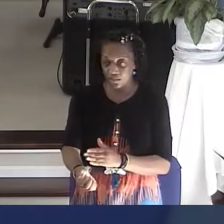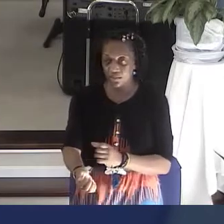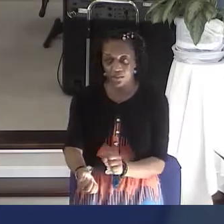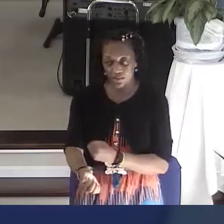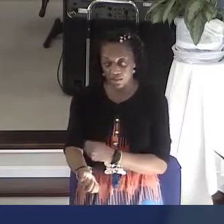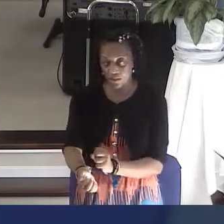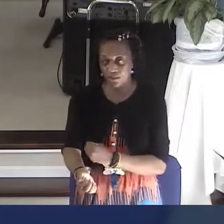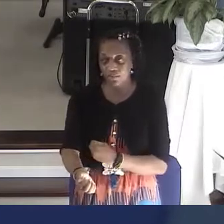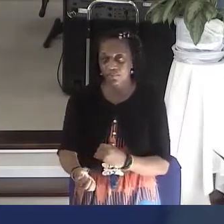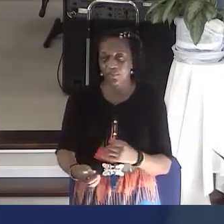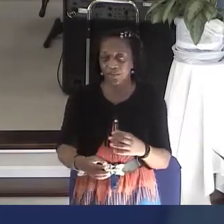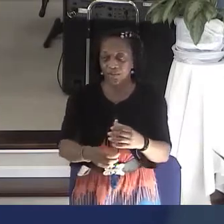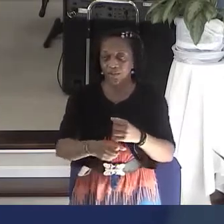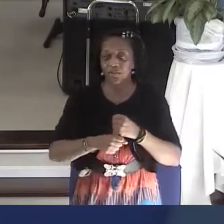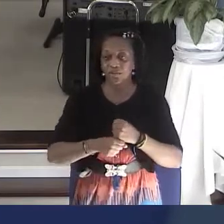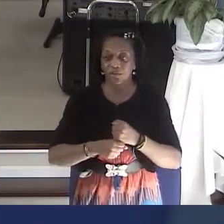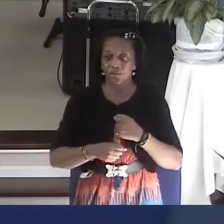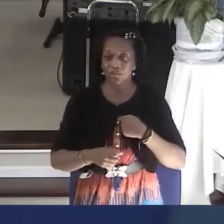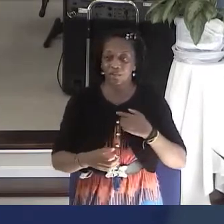nearer,